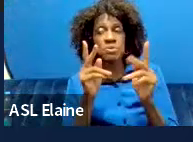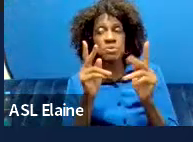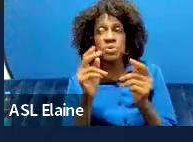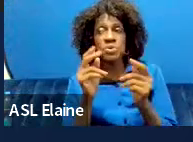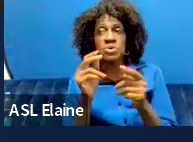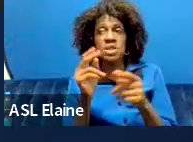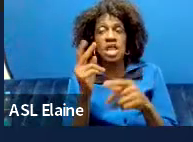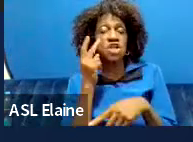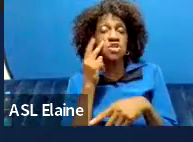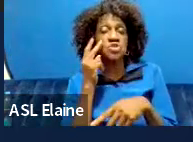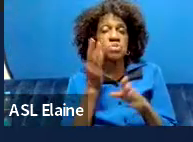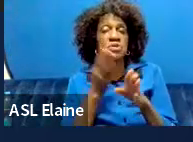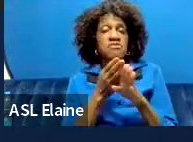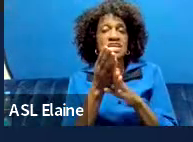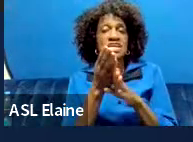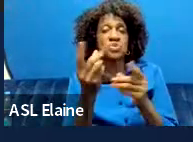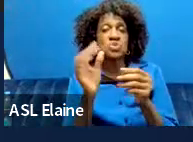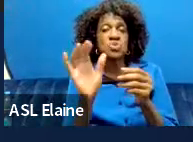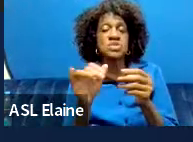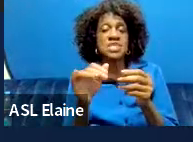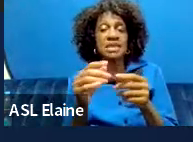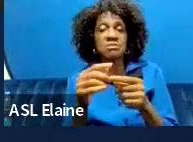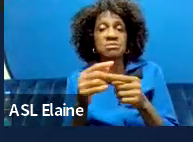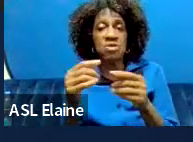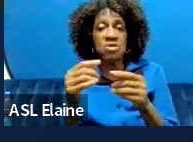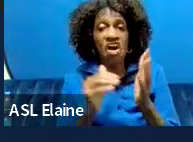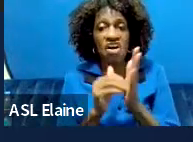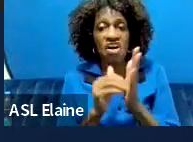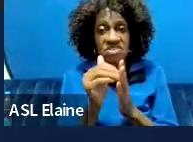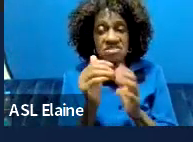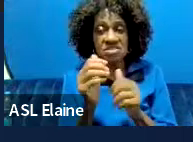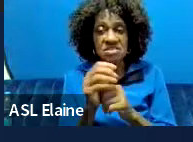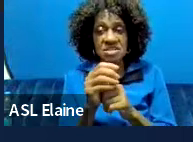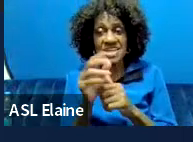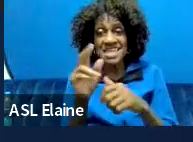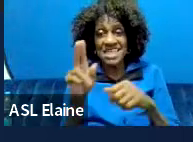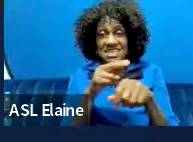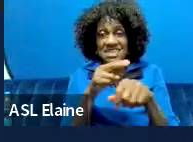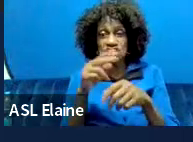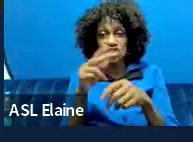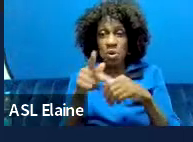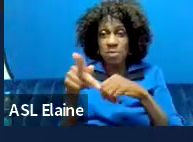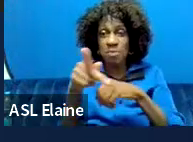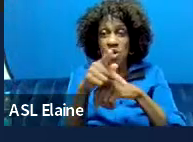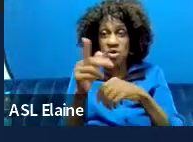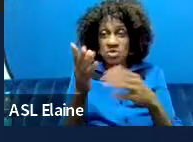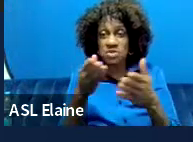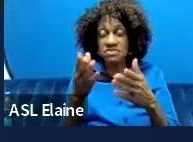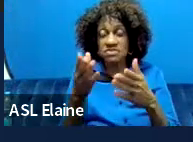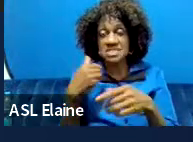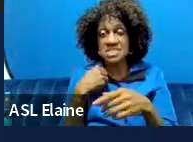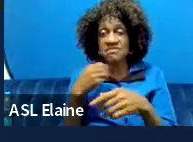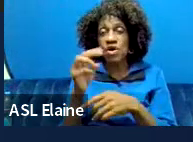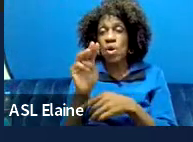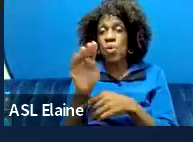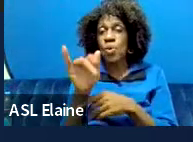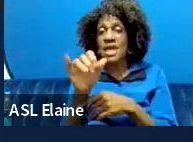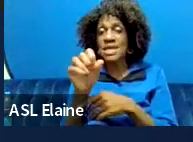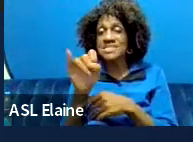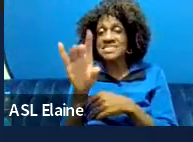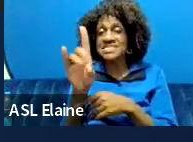the professionals that do that on a regular basis. And the National Park Service has a wayside